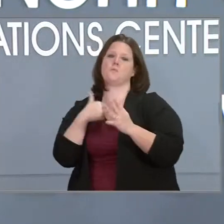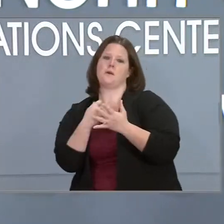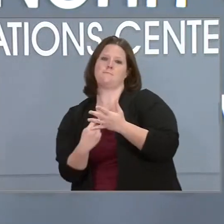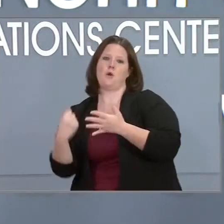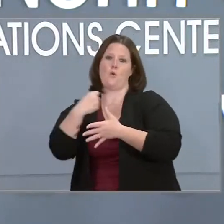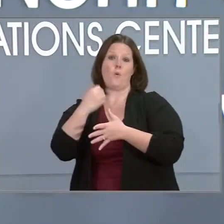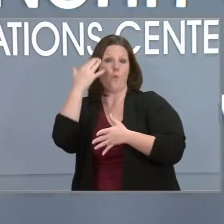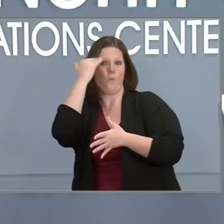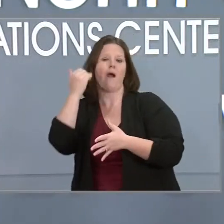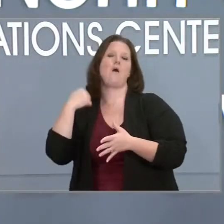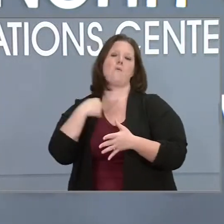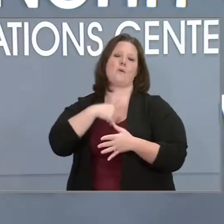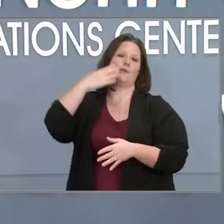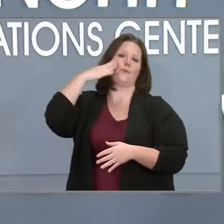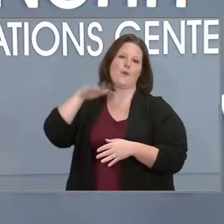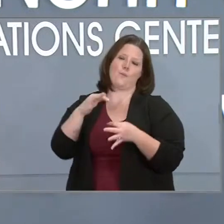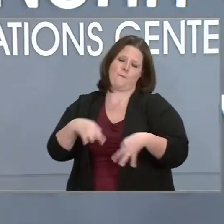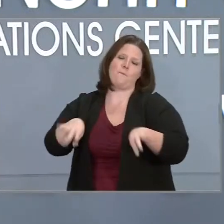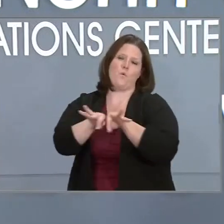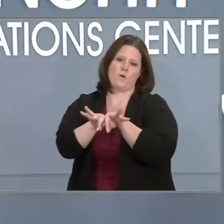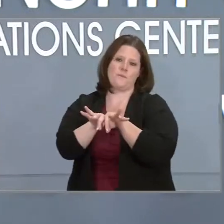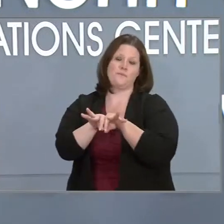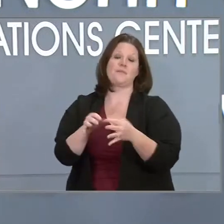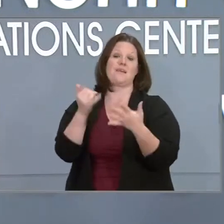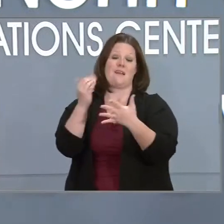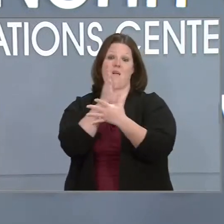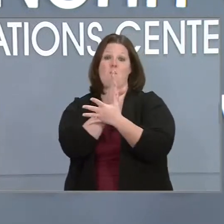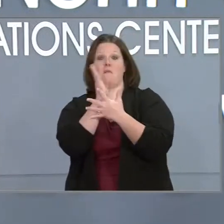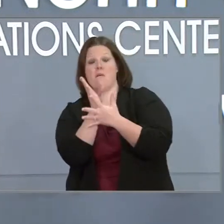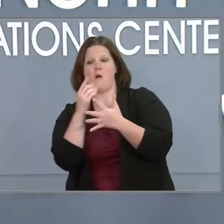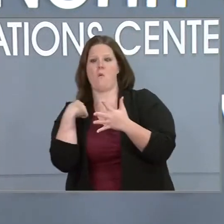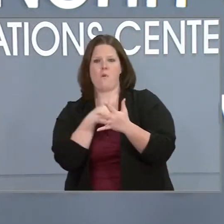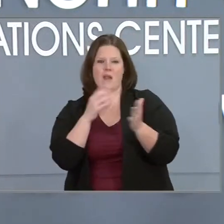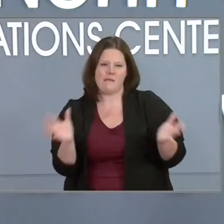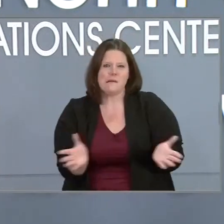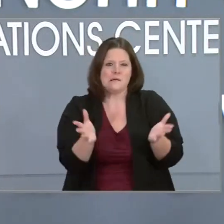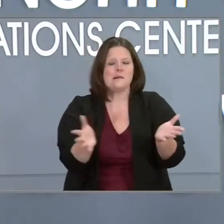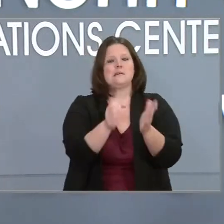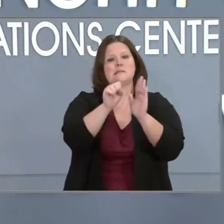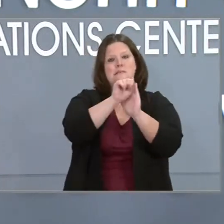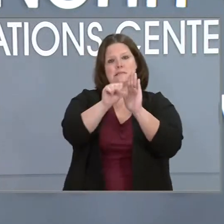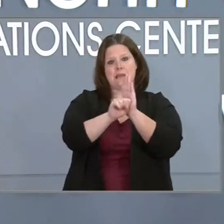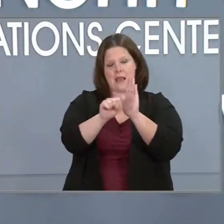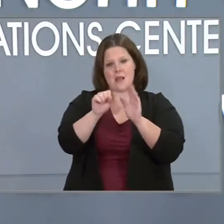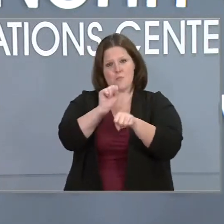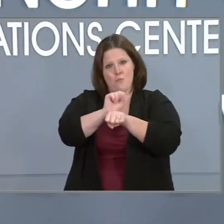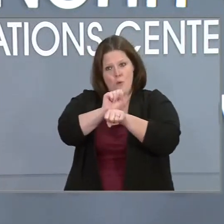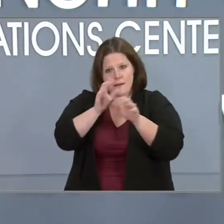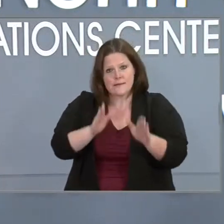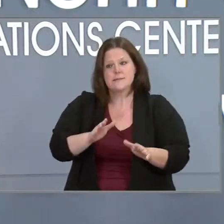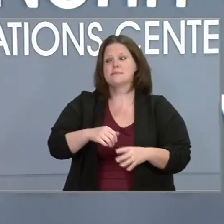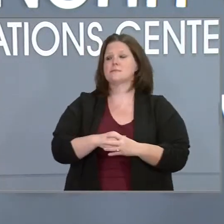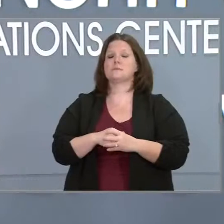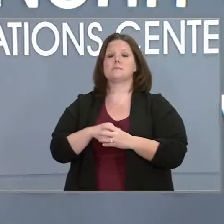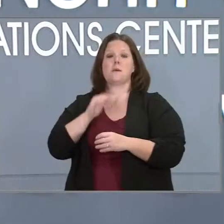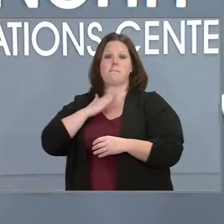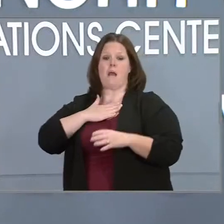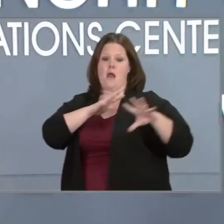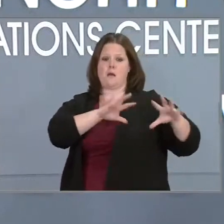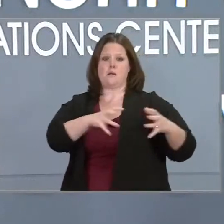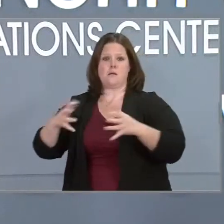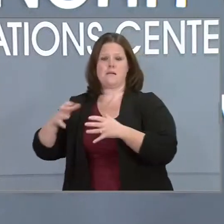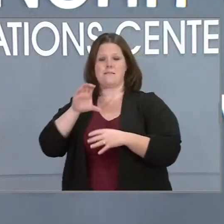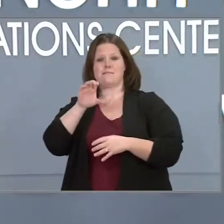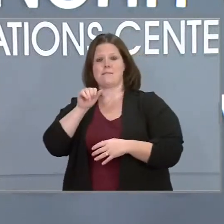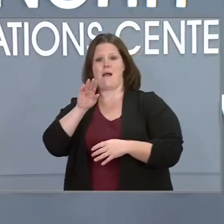we moved to have state employees and cabinet agencies required to verify that they've been vaccinated.